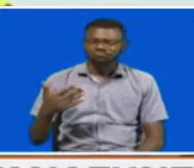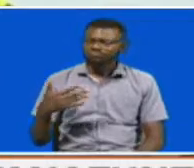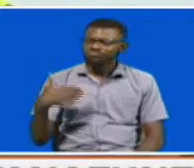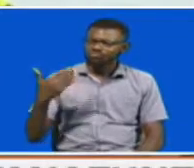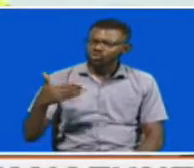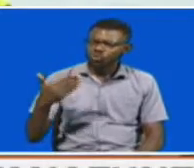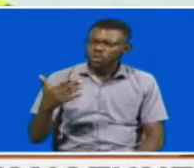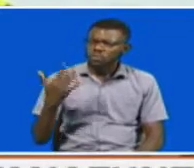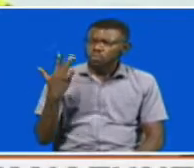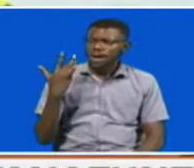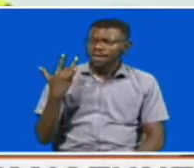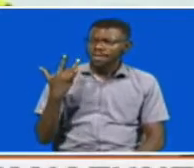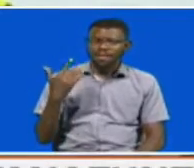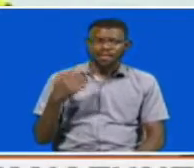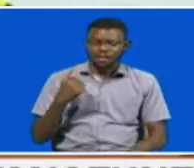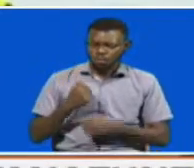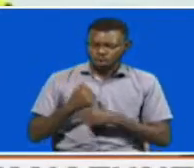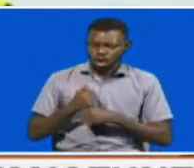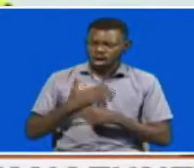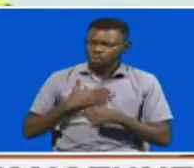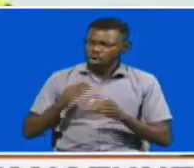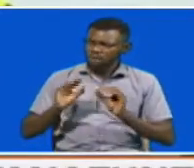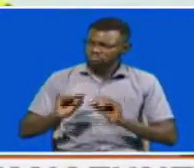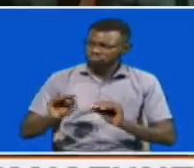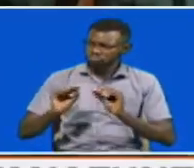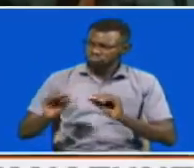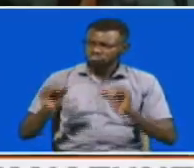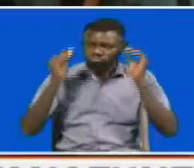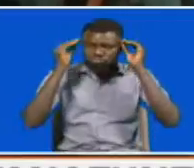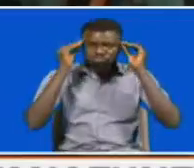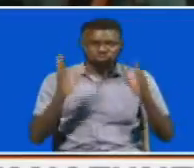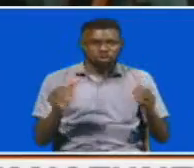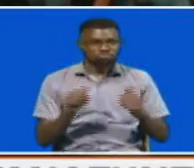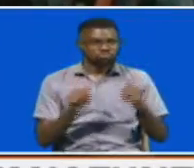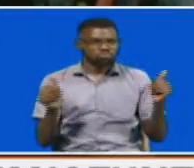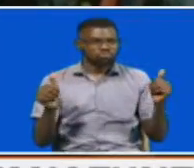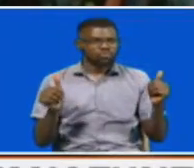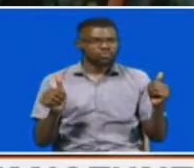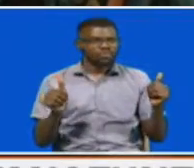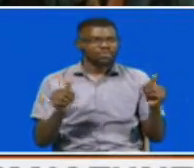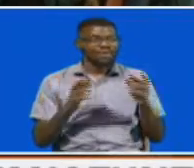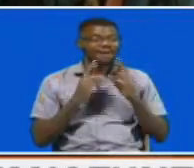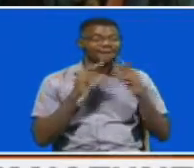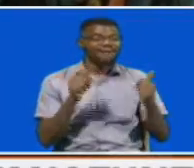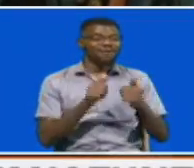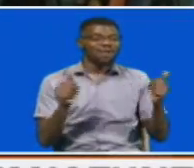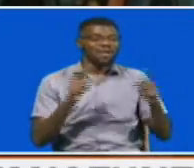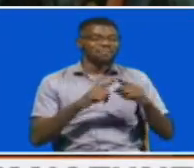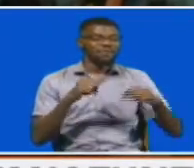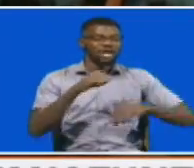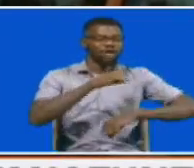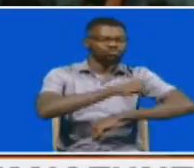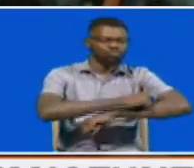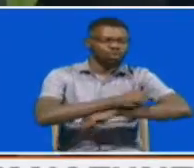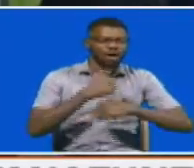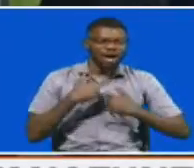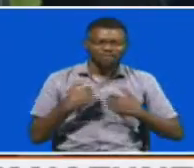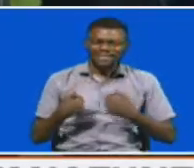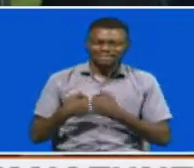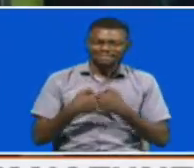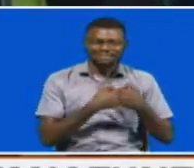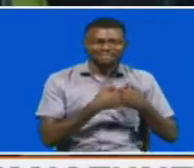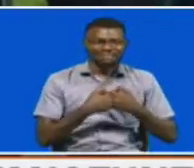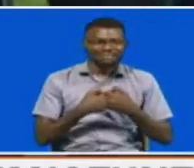attributed by the work that we put in terms of preparing these students. Licha ya matokeo mazuri, shule hii bado inakumbana na